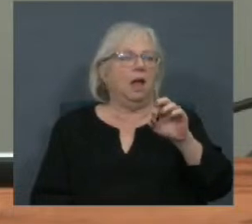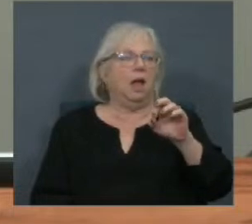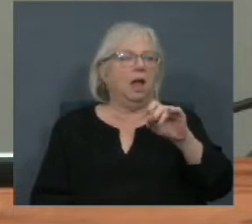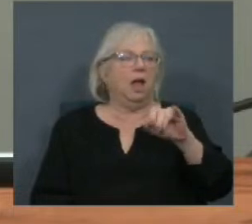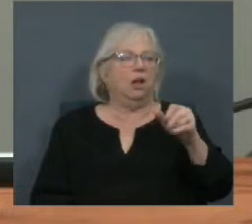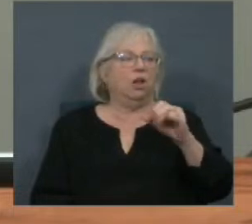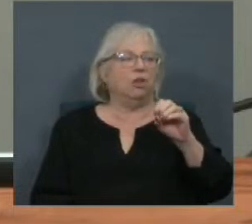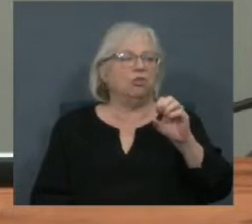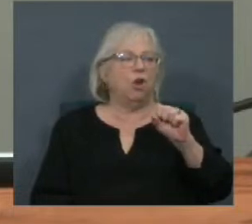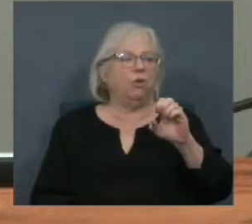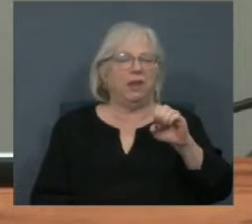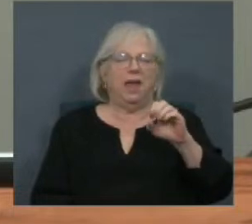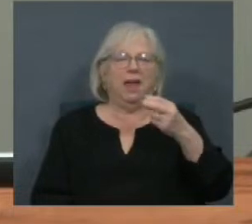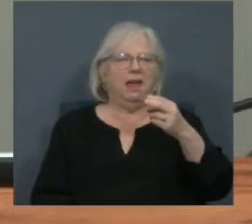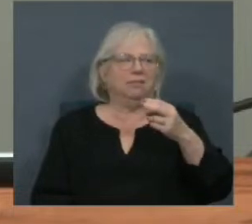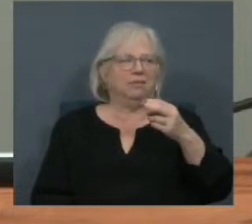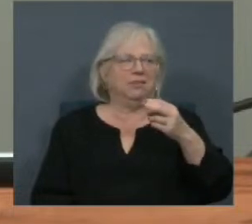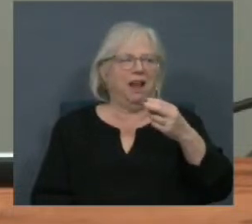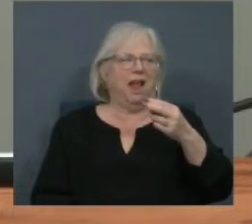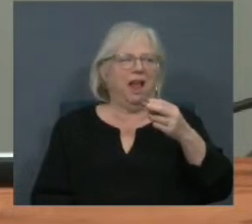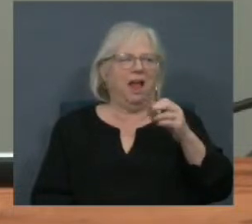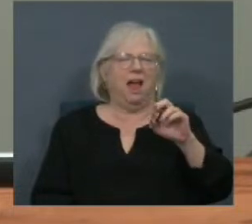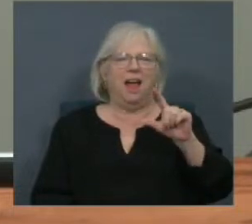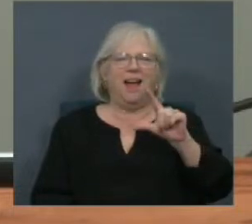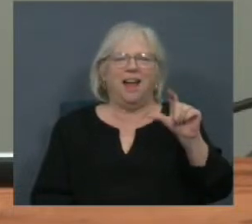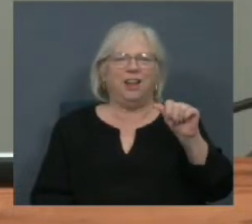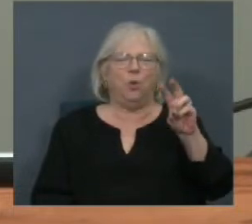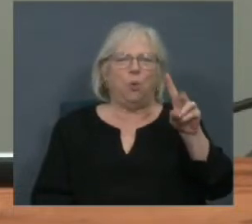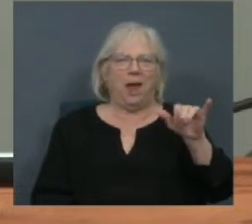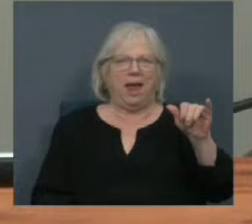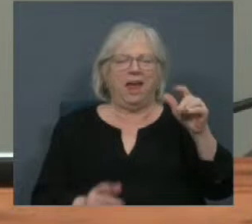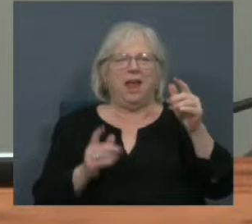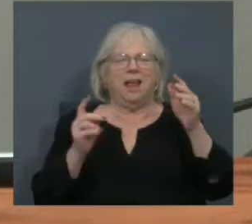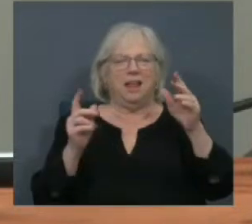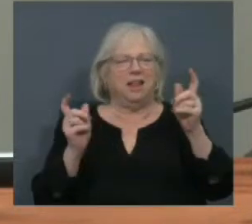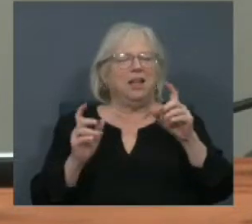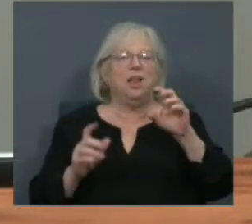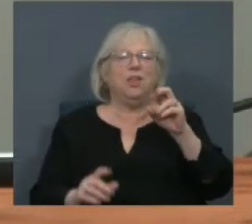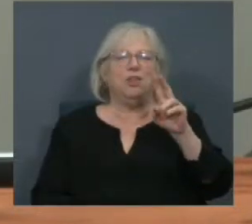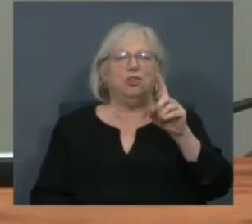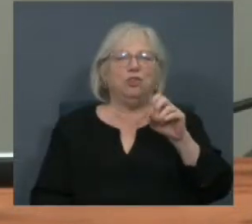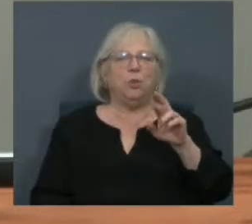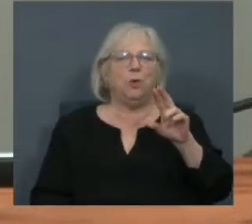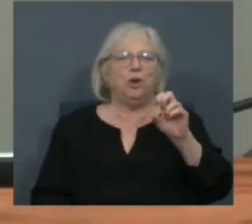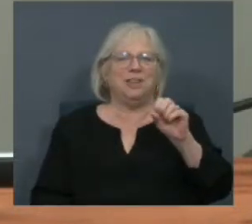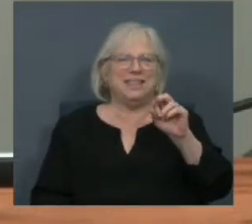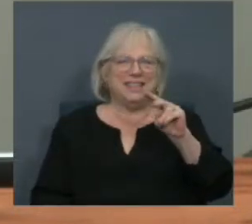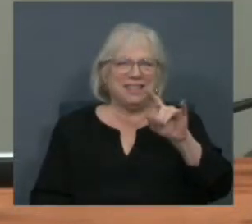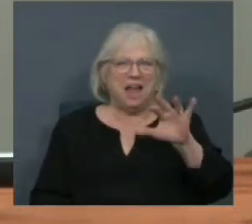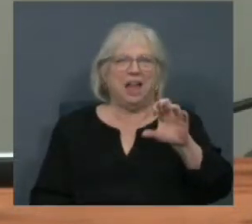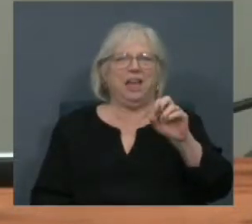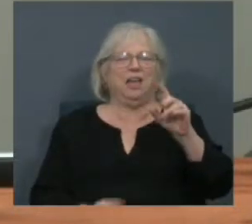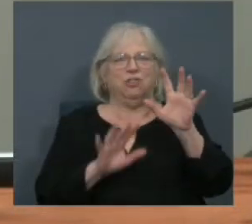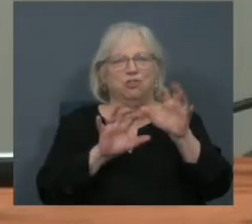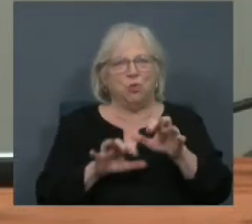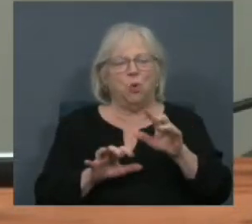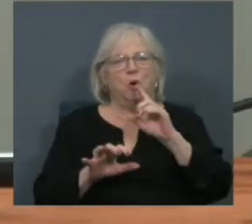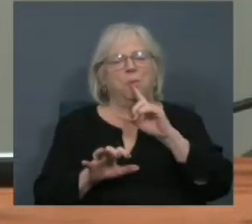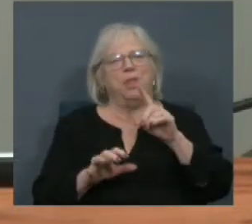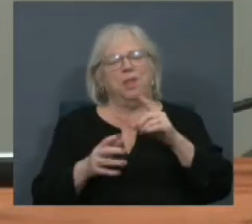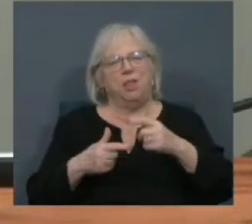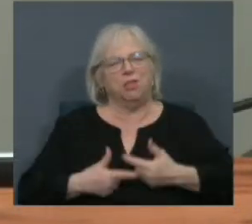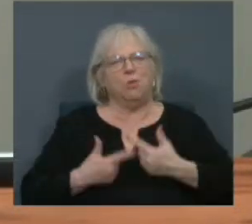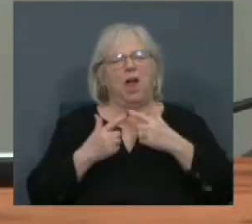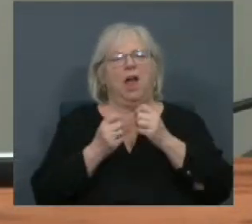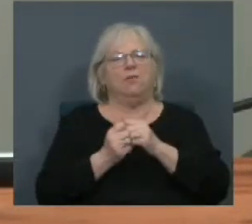I had it correct, I apologize. Jose Holloway, the Supersonic Storm of the Southwest has thrived with students committing